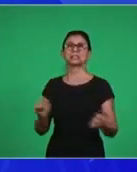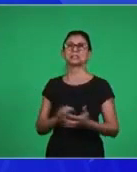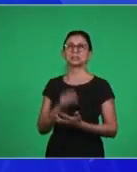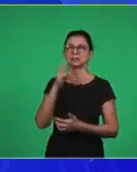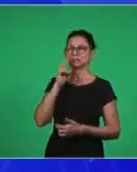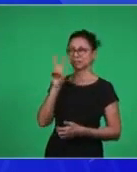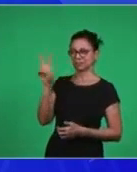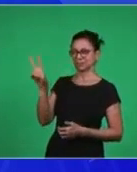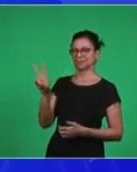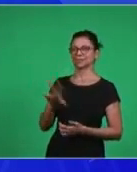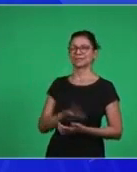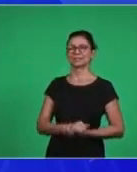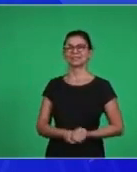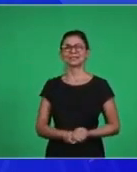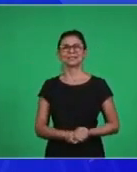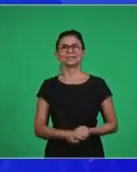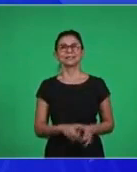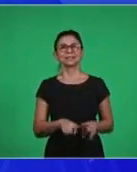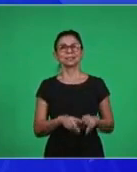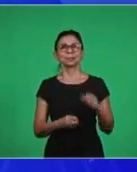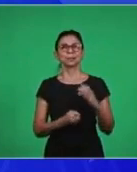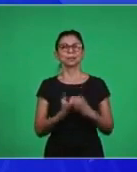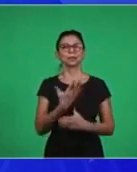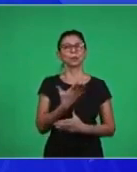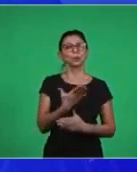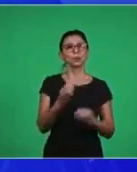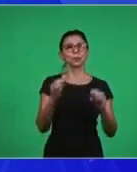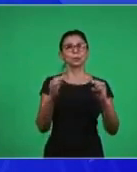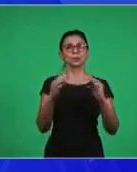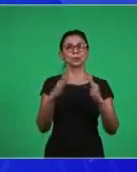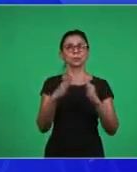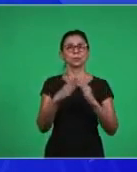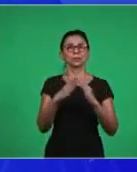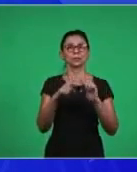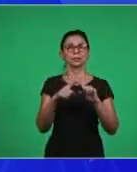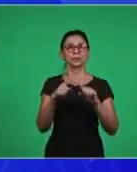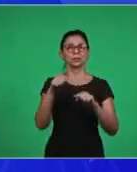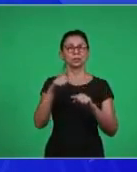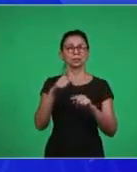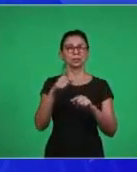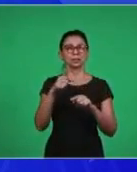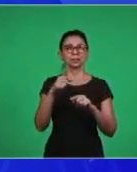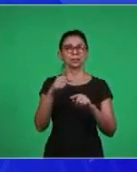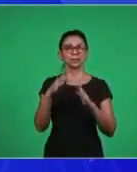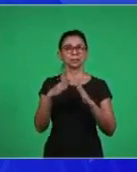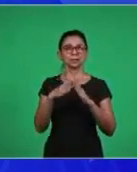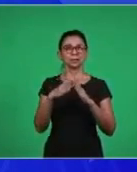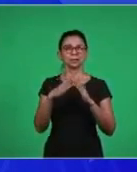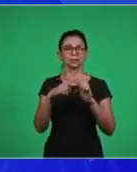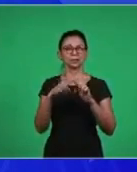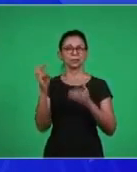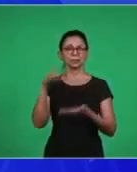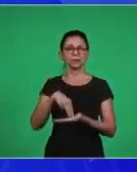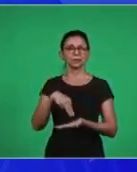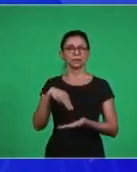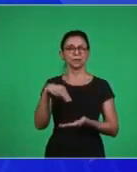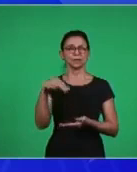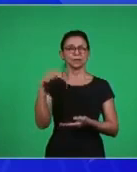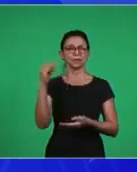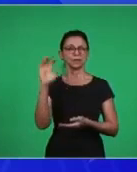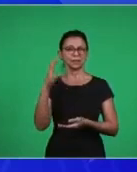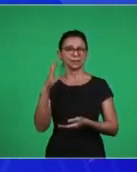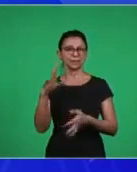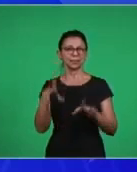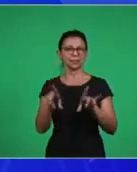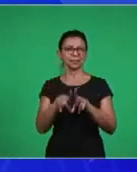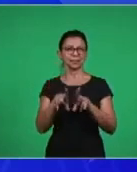and full, as can, the brethren can see. Consecration of the church Maranatha Pegang in here in Cariacica, Espírito Santo, and